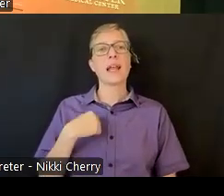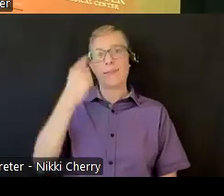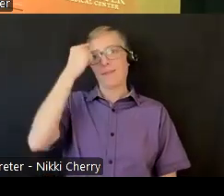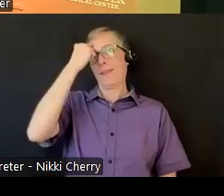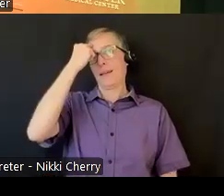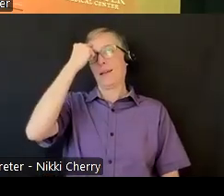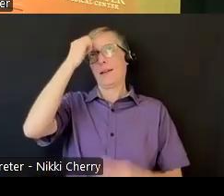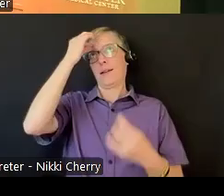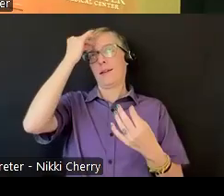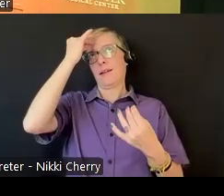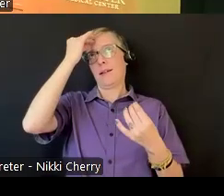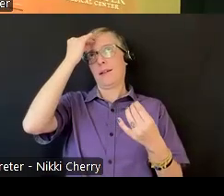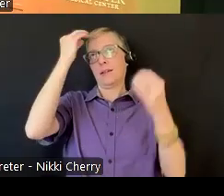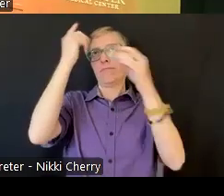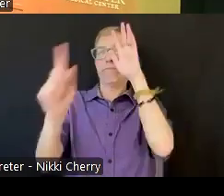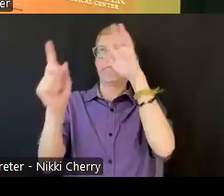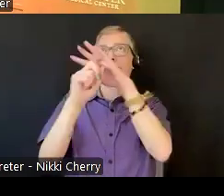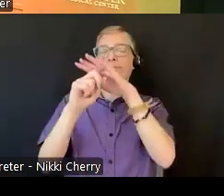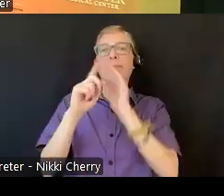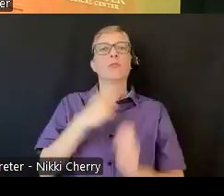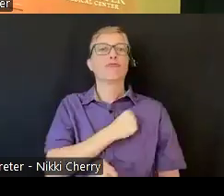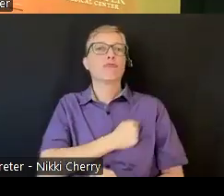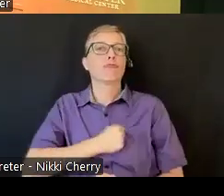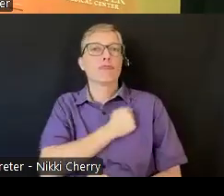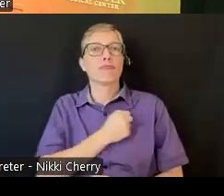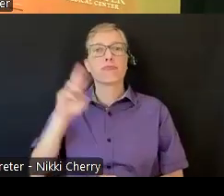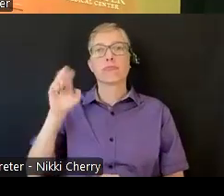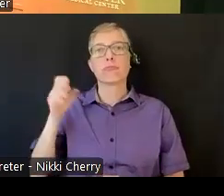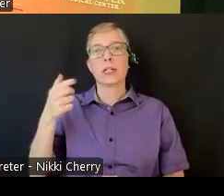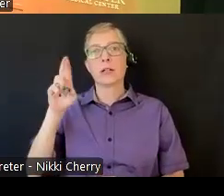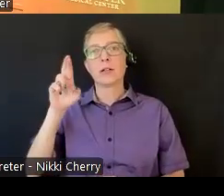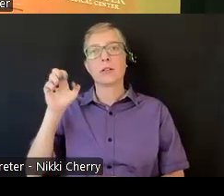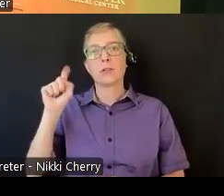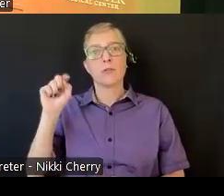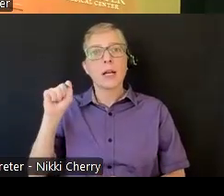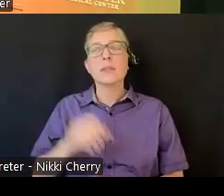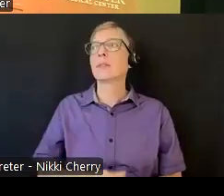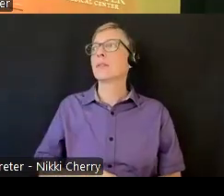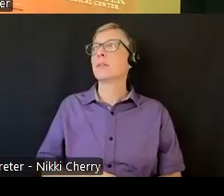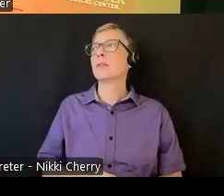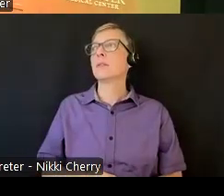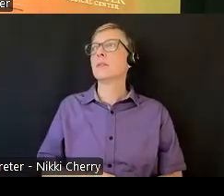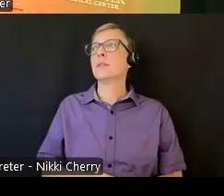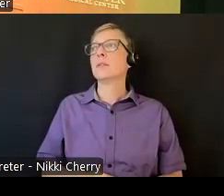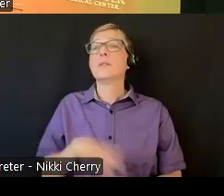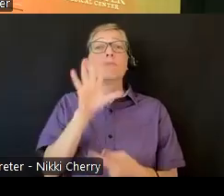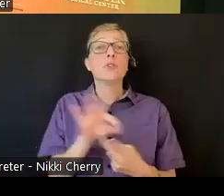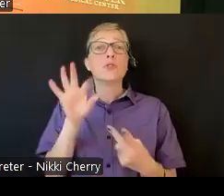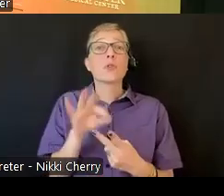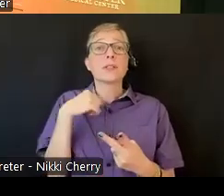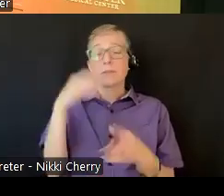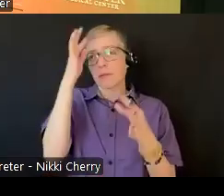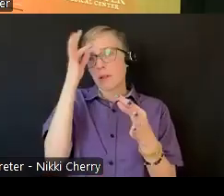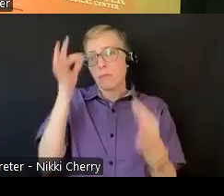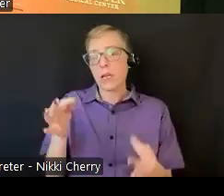regrets. I think about choices that I have made over the years, and in fact,